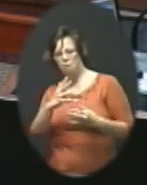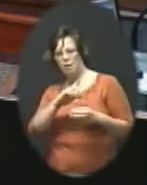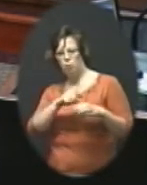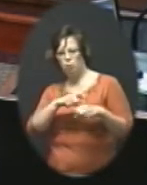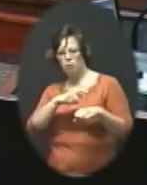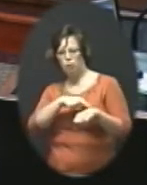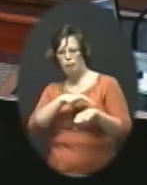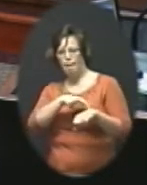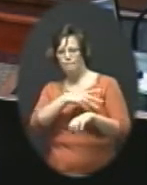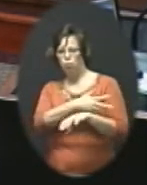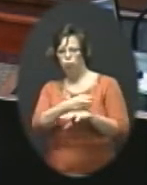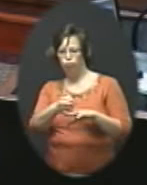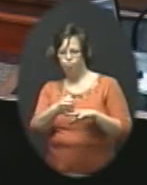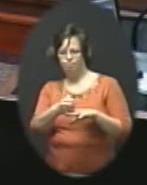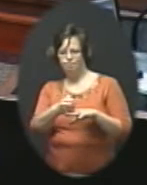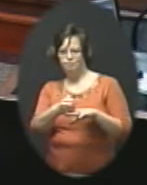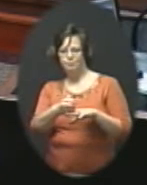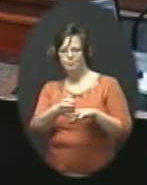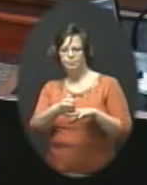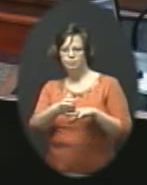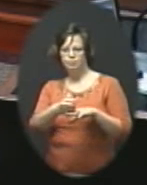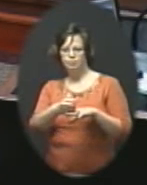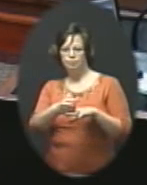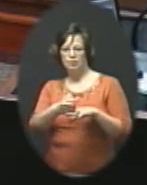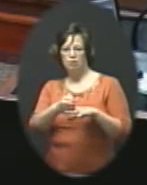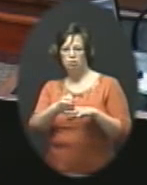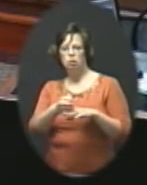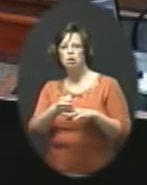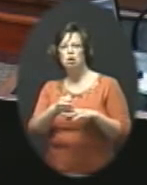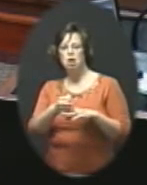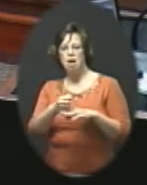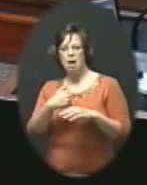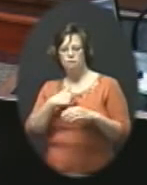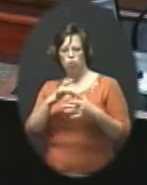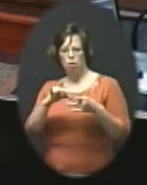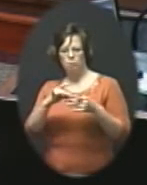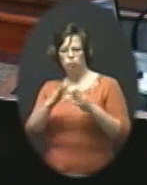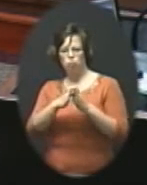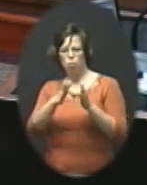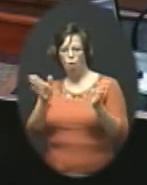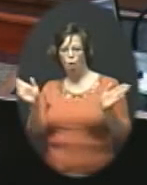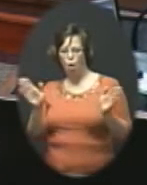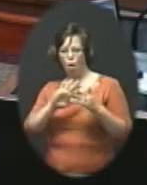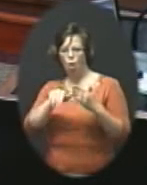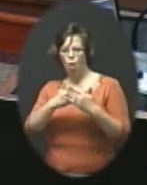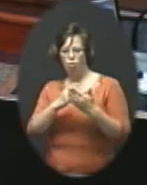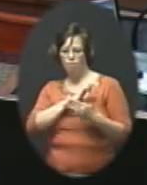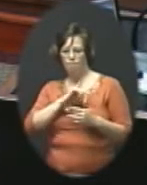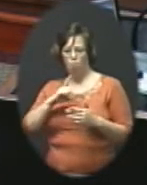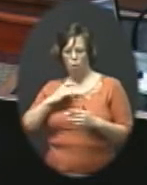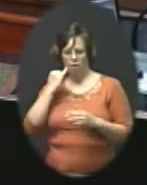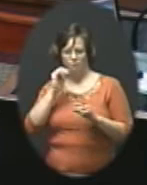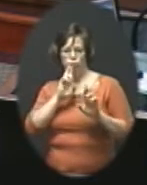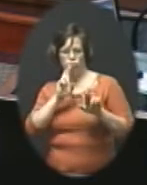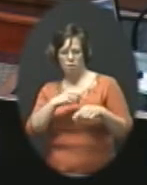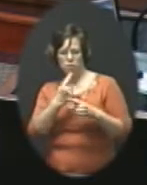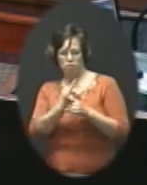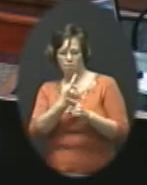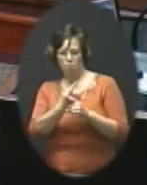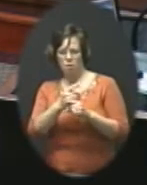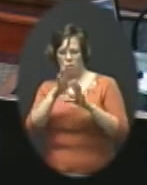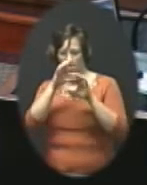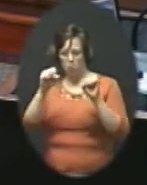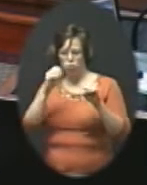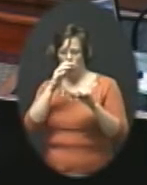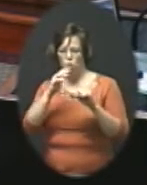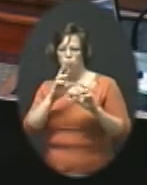the 5-minute time limit has expired. Please direct your comments to the entire board. If a response is appropriate, the president will